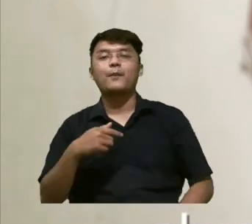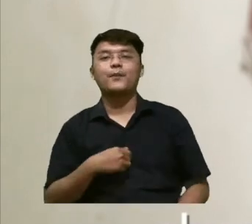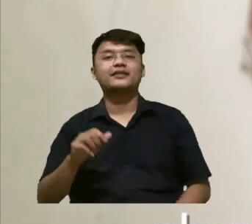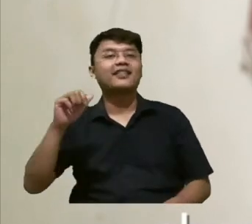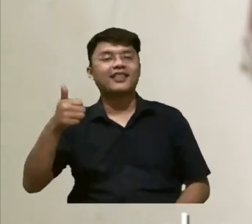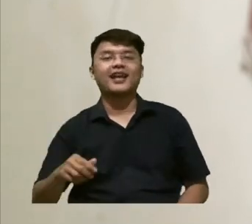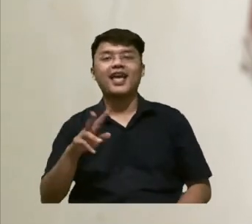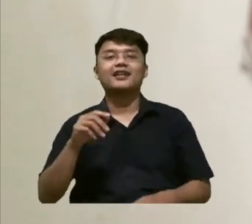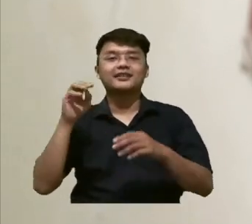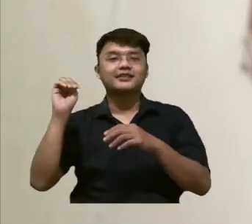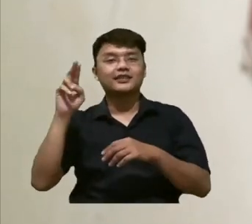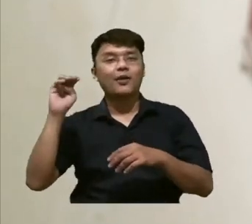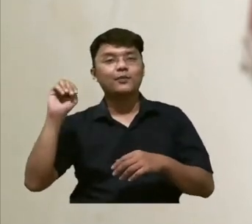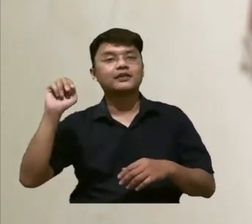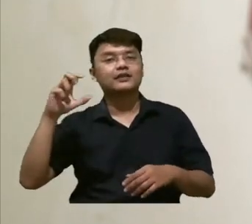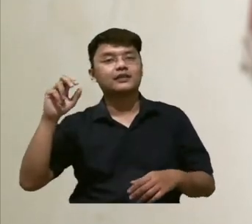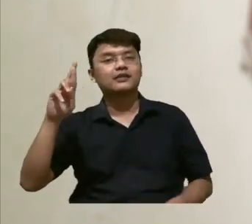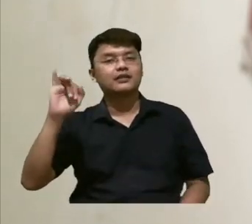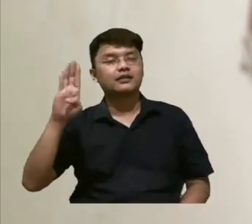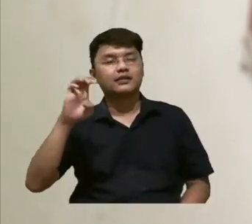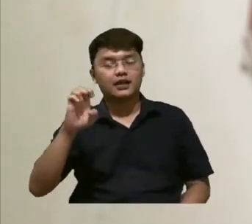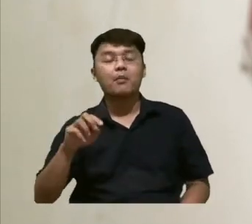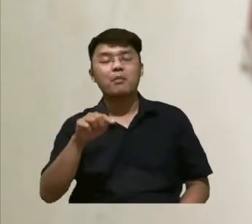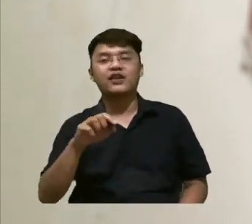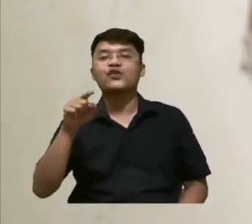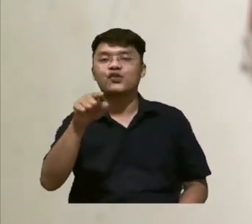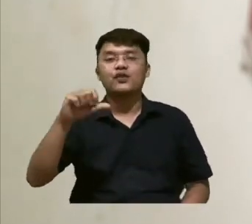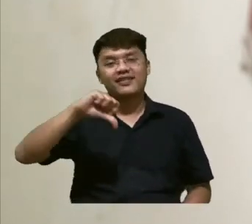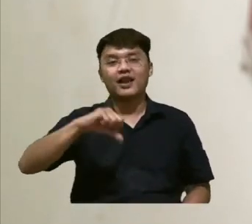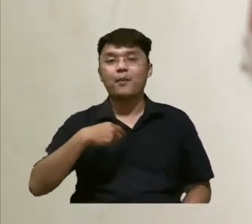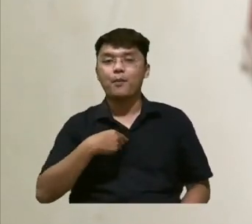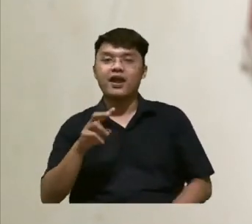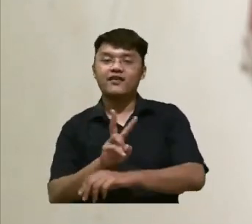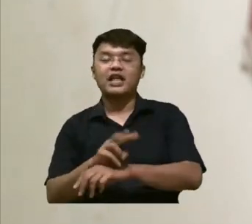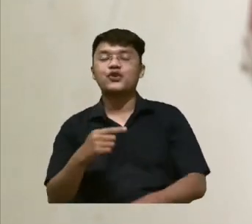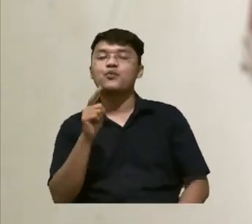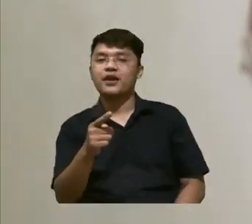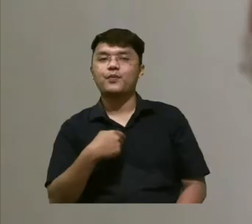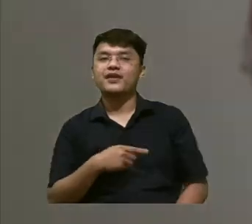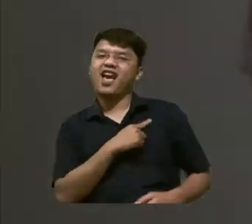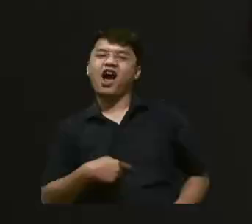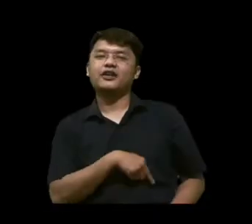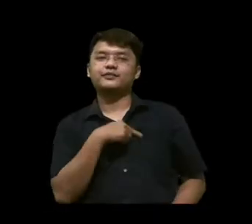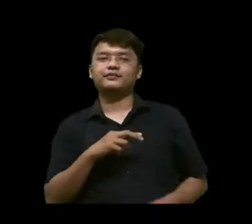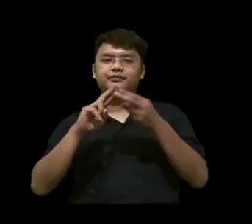on the Will and Go channel on YouTube. But if you dislike my videos, you make me hard.